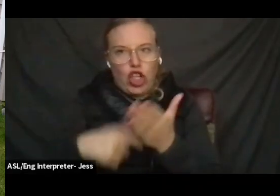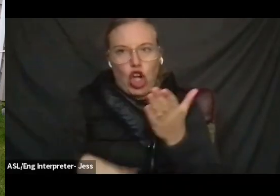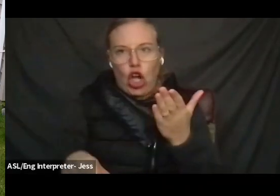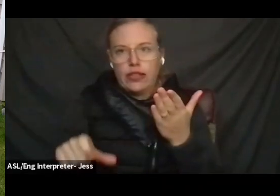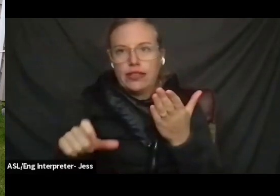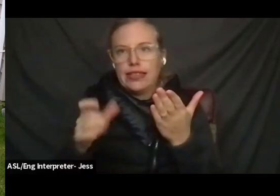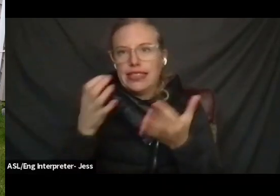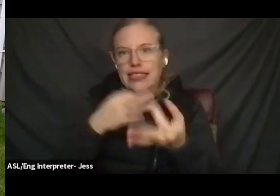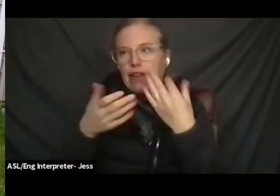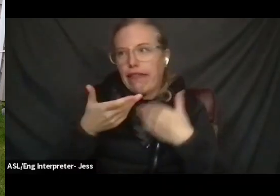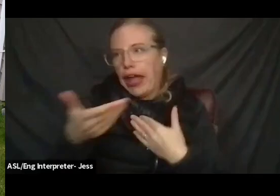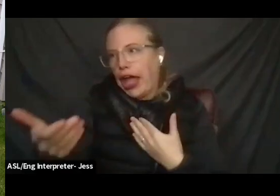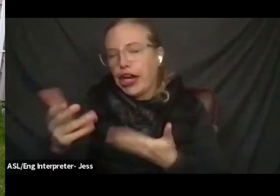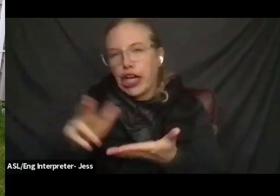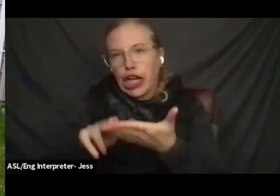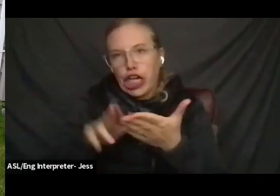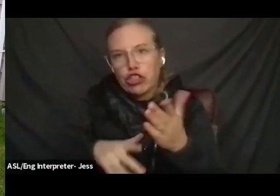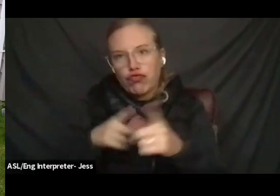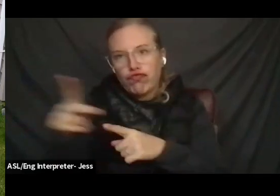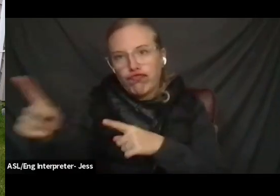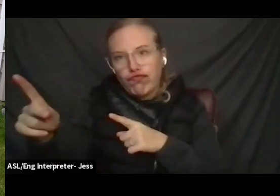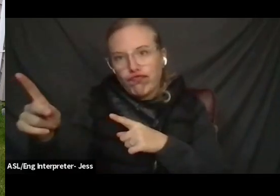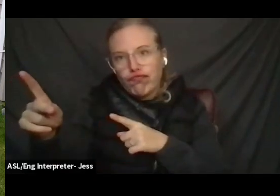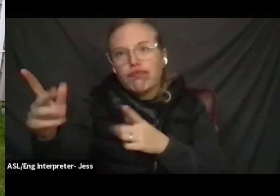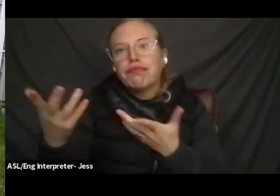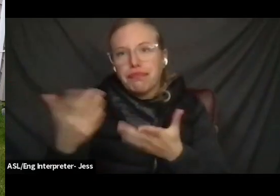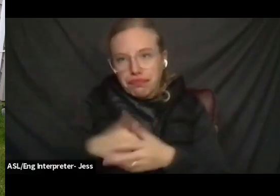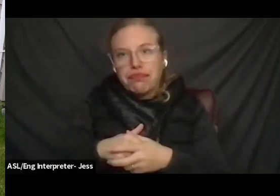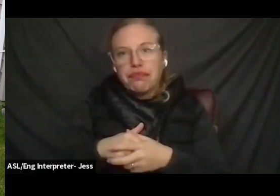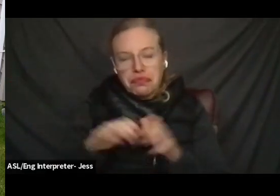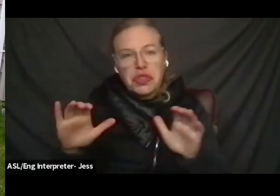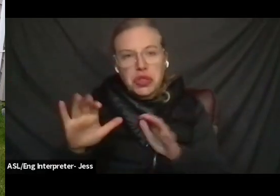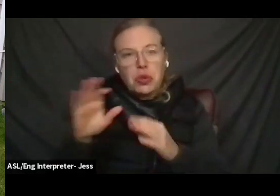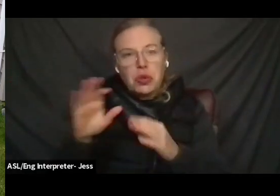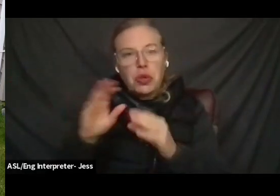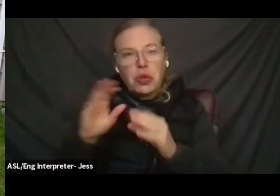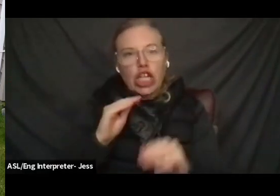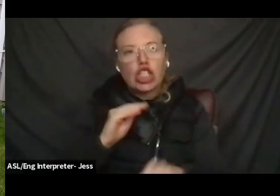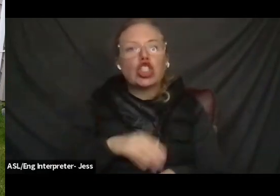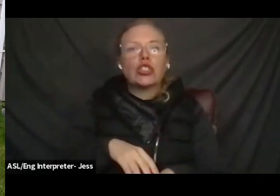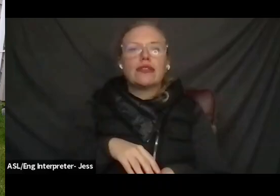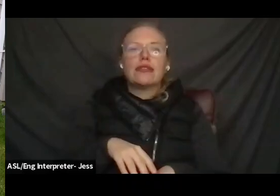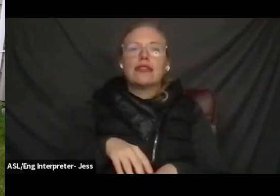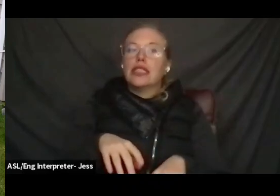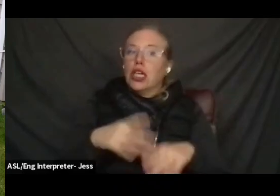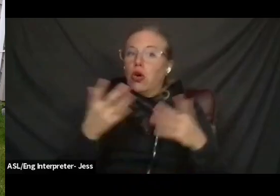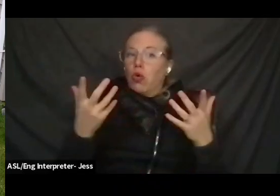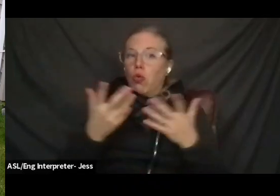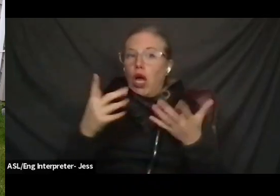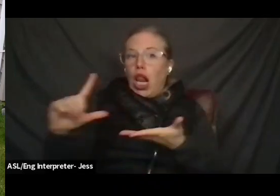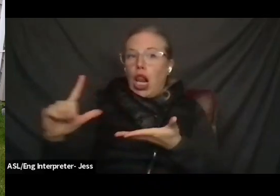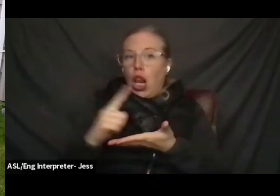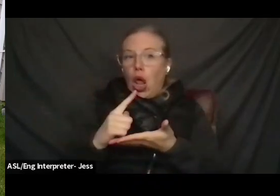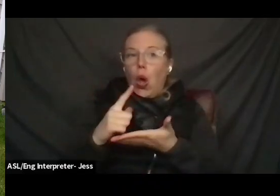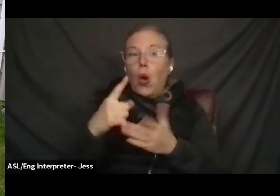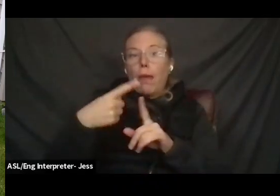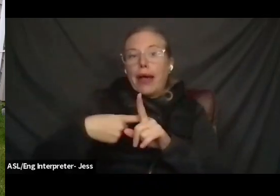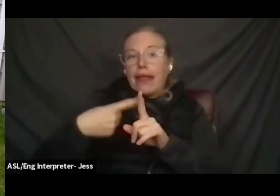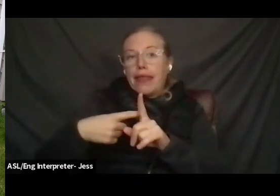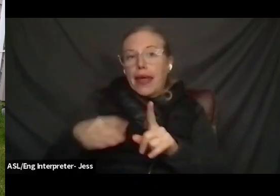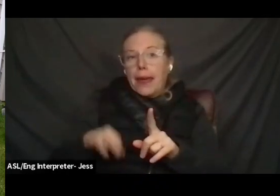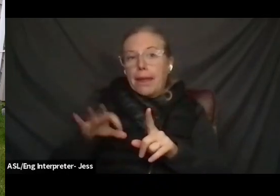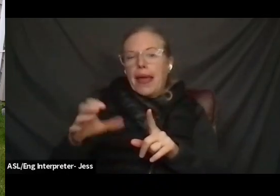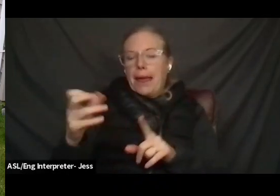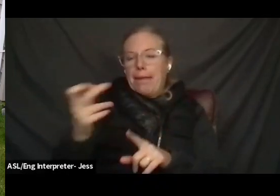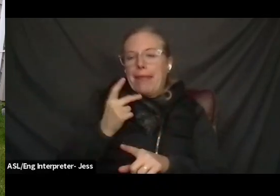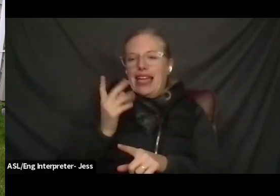versus hiring a contractor to do those repairs. Then what it is, it's a low monthly payment back to Habitat